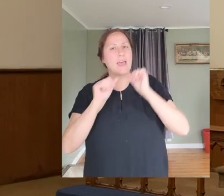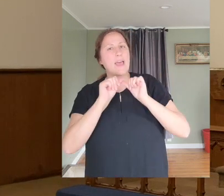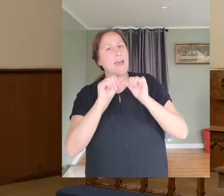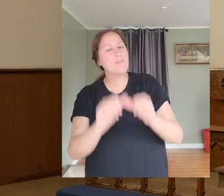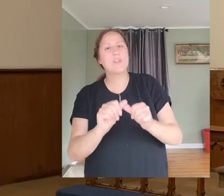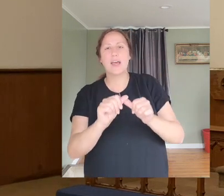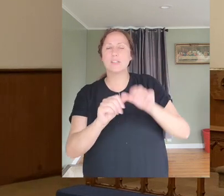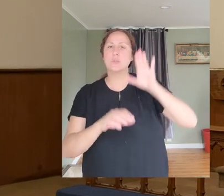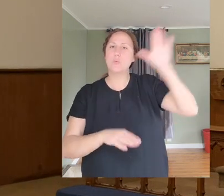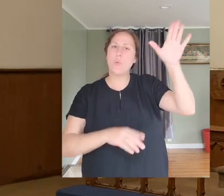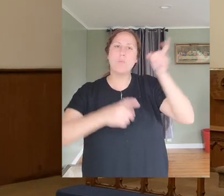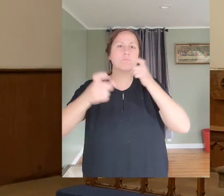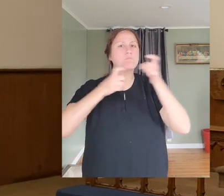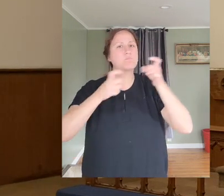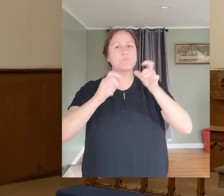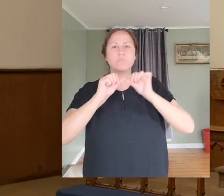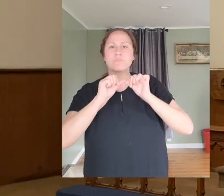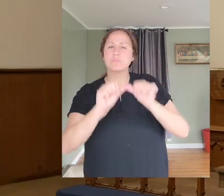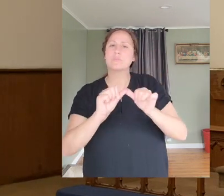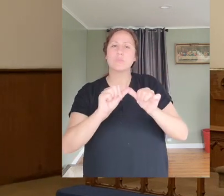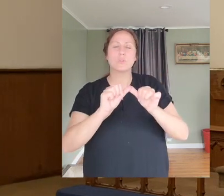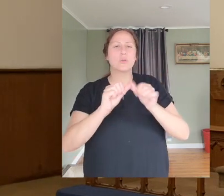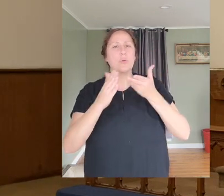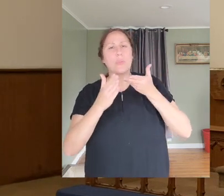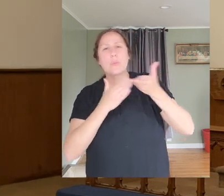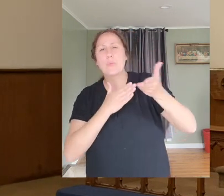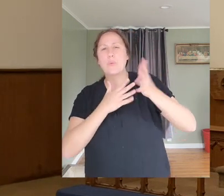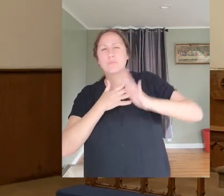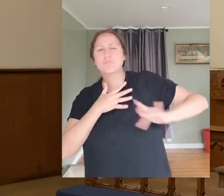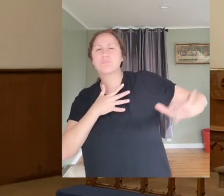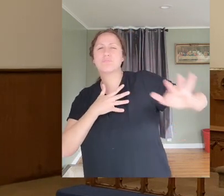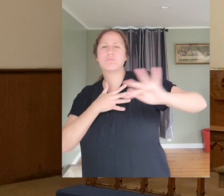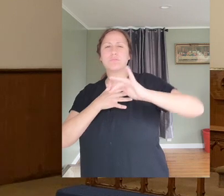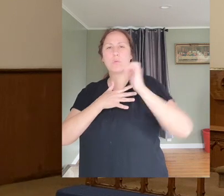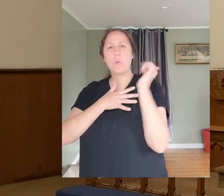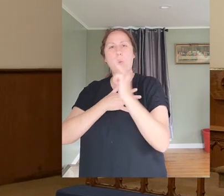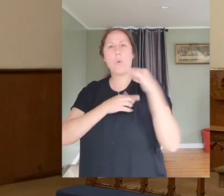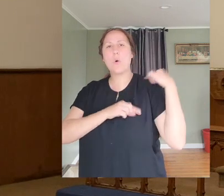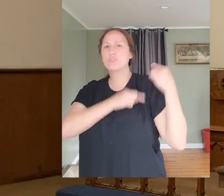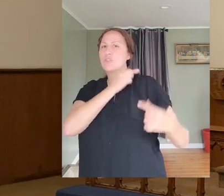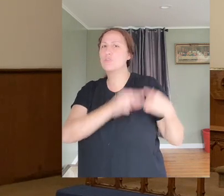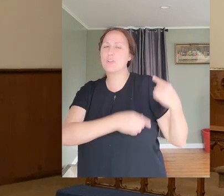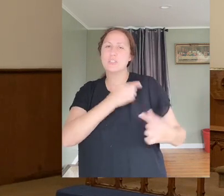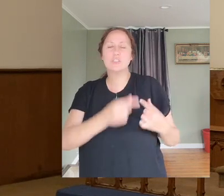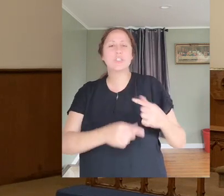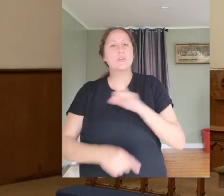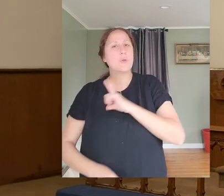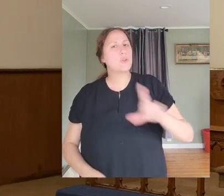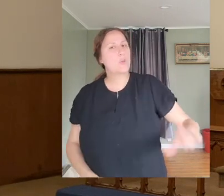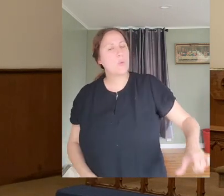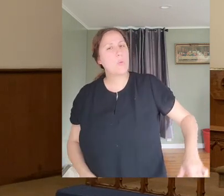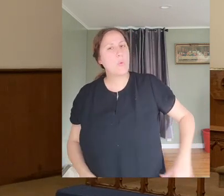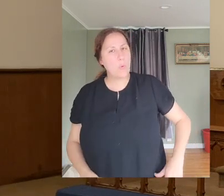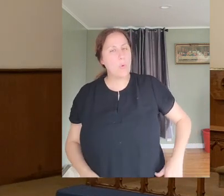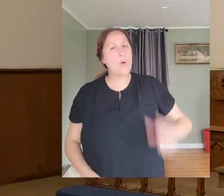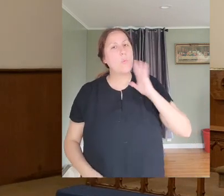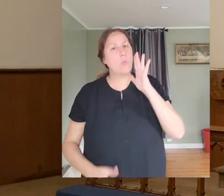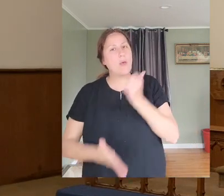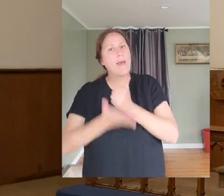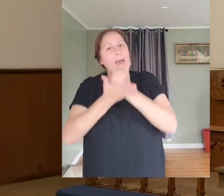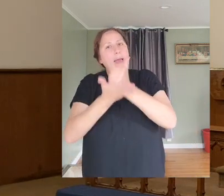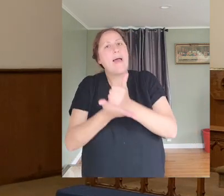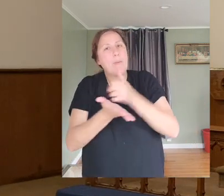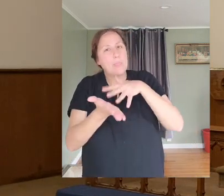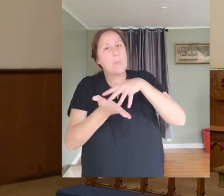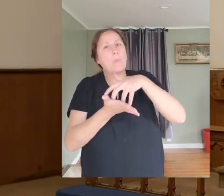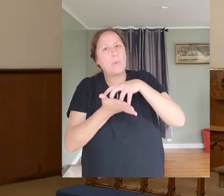Your dominion endures throughout all generations. And the Lord upholds those who fall. He